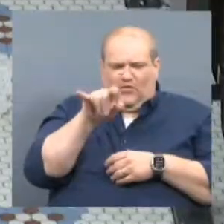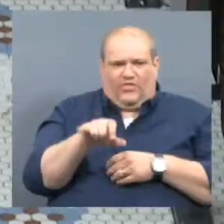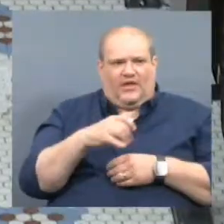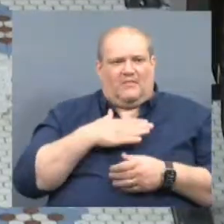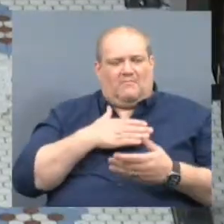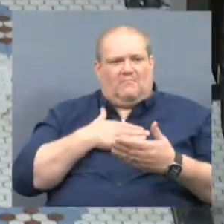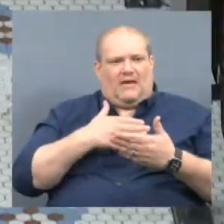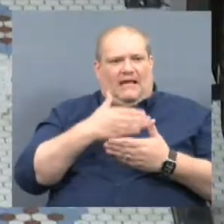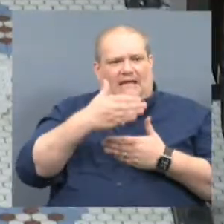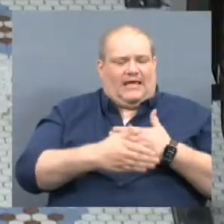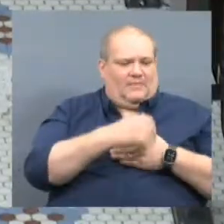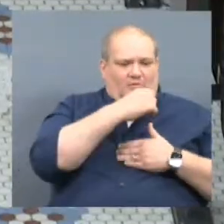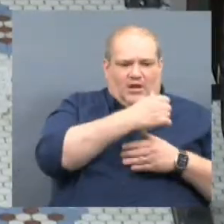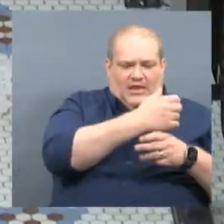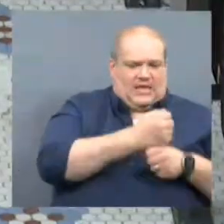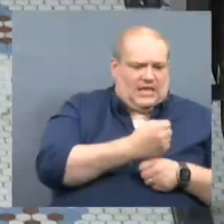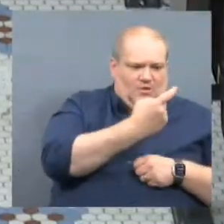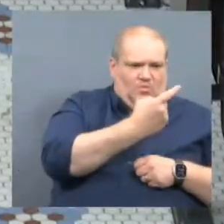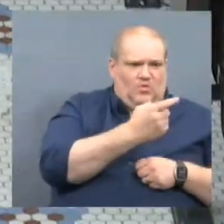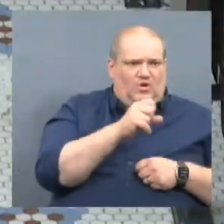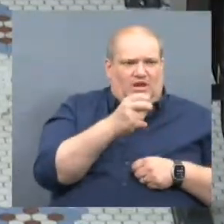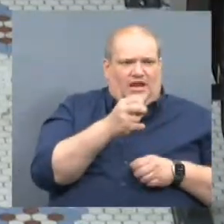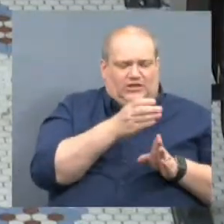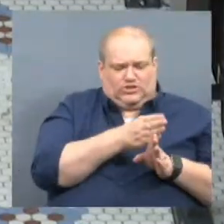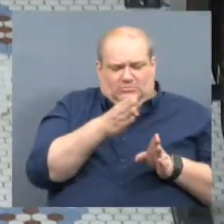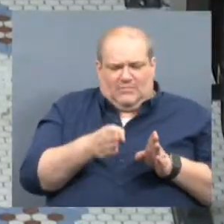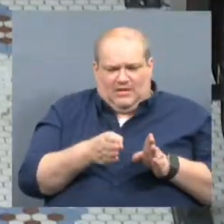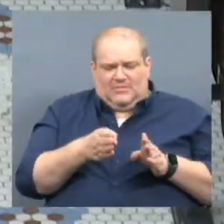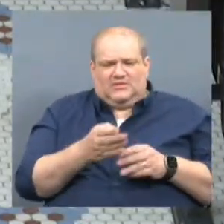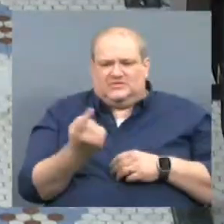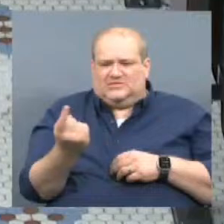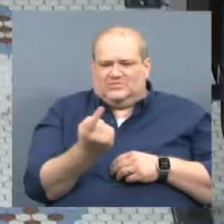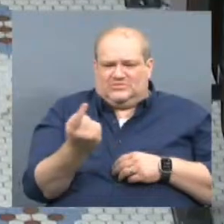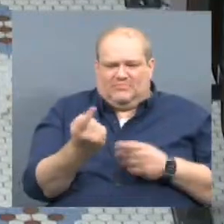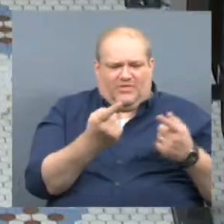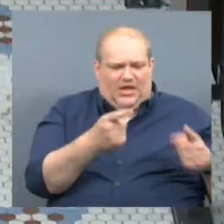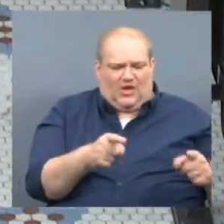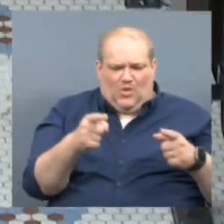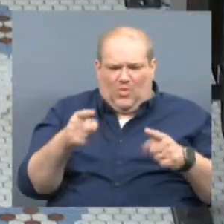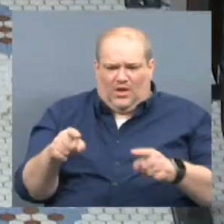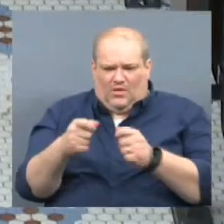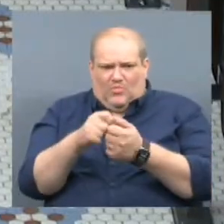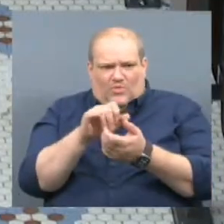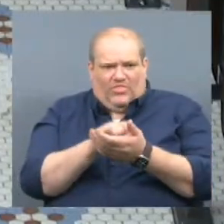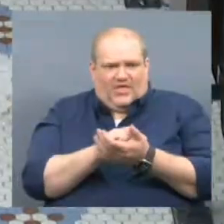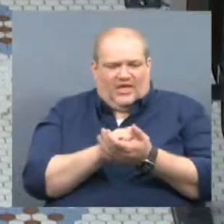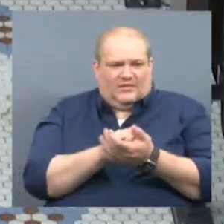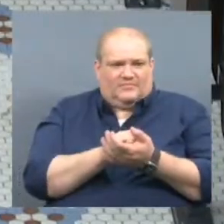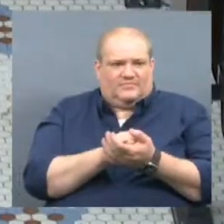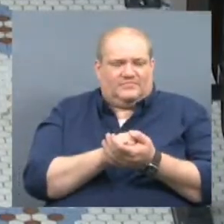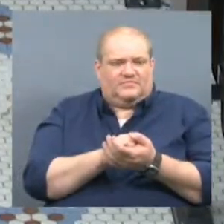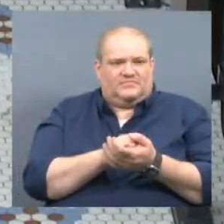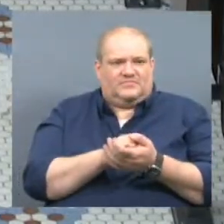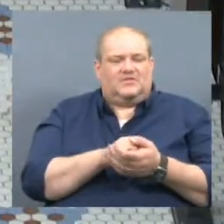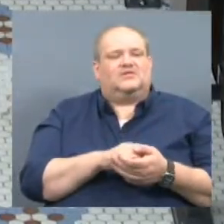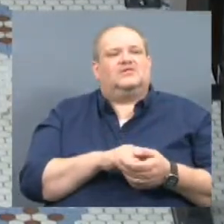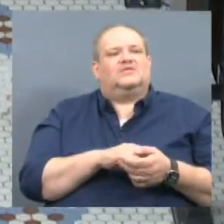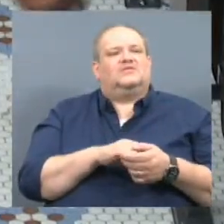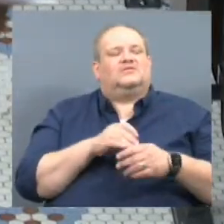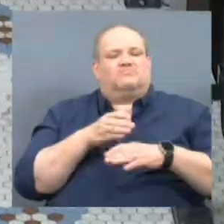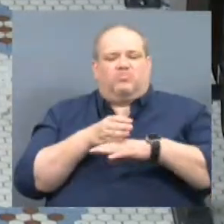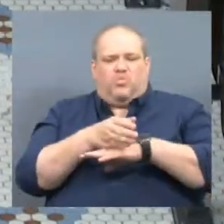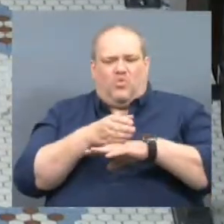my neighbor didn't get one. And she right there by me. So if something was going on with that. Yorkwood is right there by it